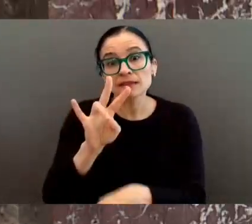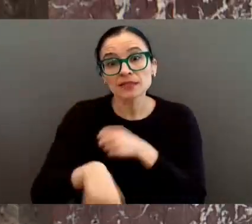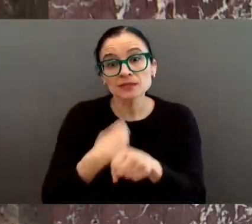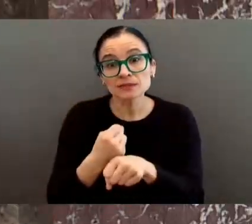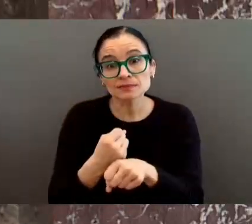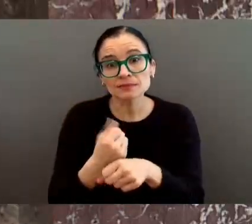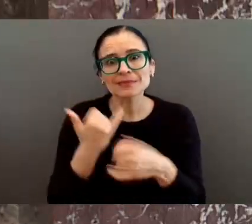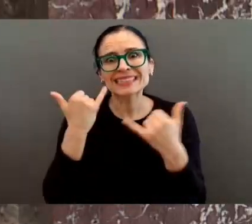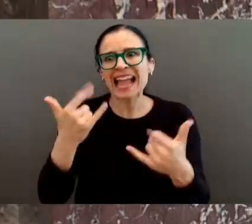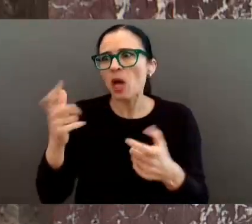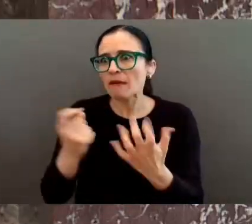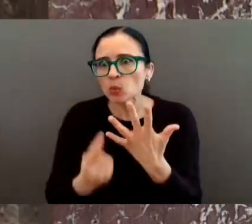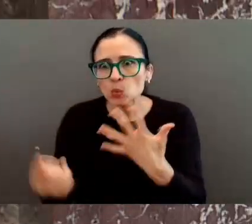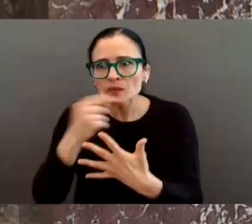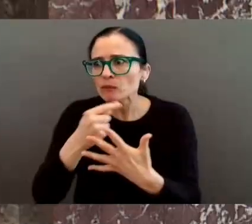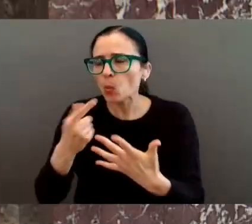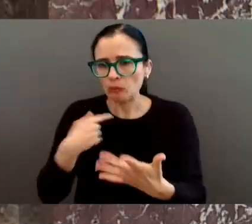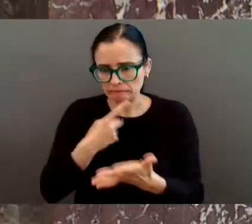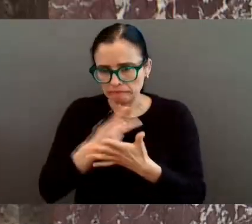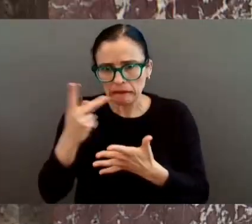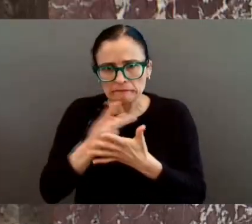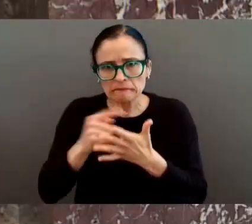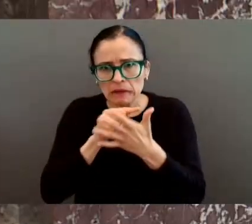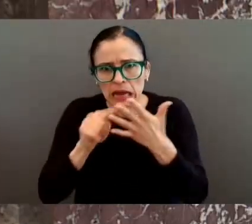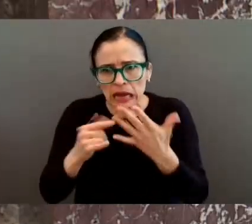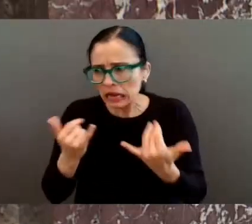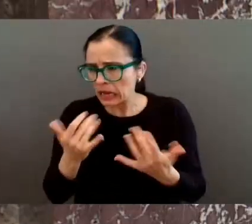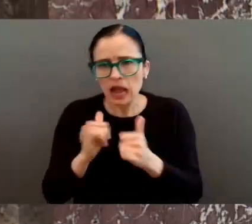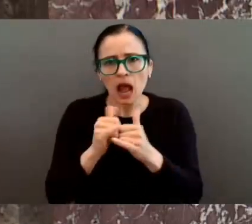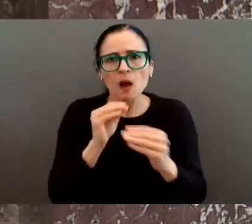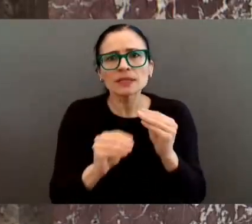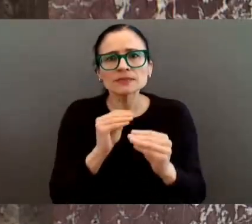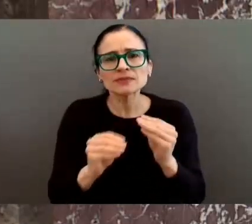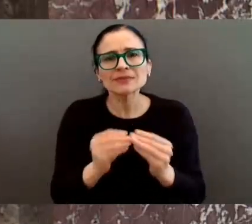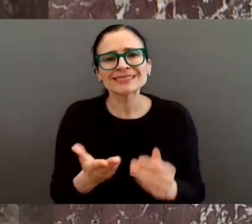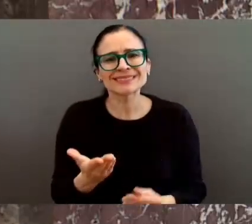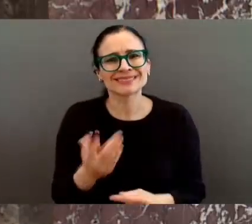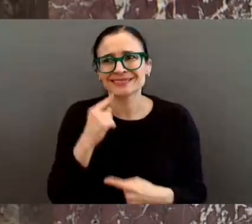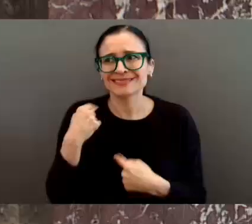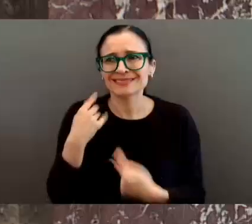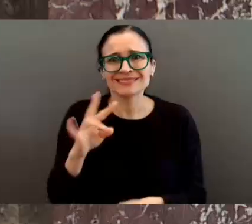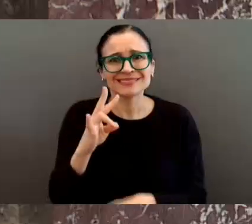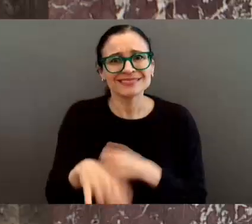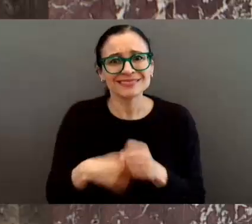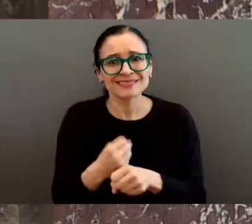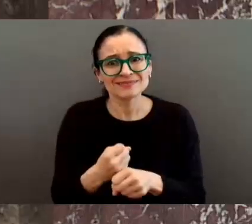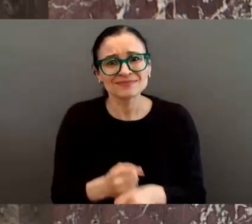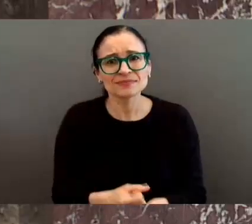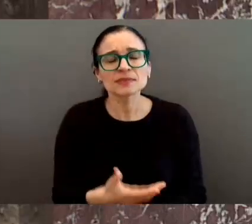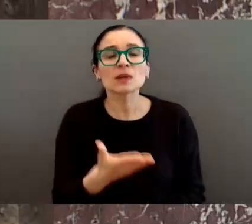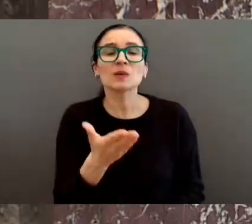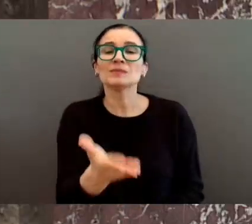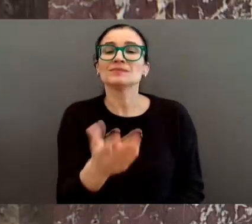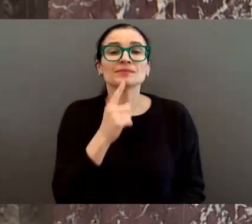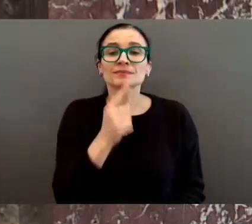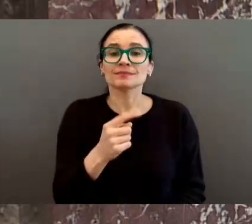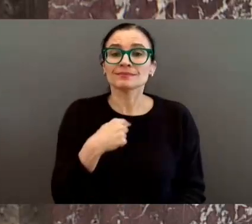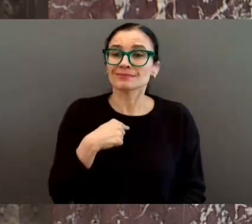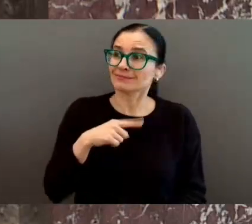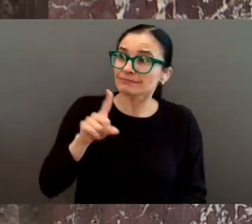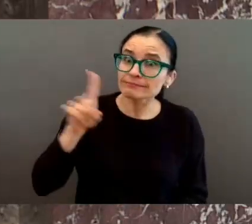7 years. Madam Chair, we've asked a couple of questions today about the hiring of Michael Bryant. A couple key ones have